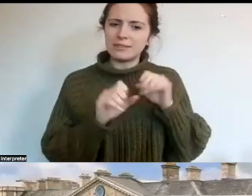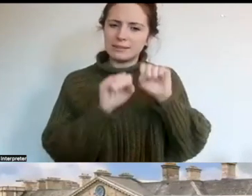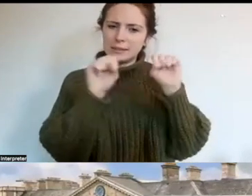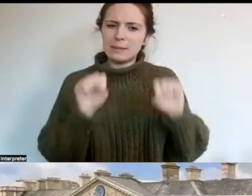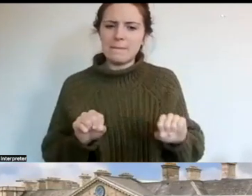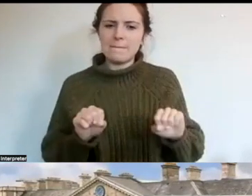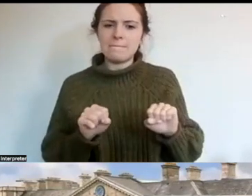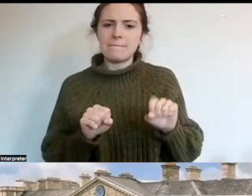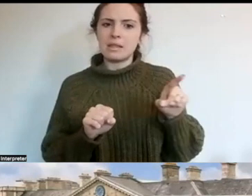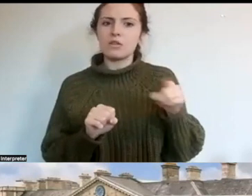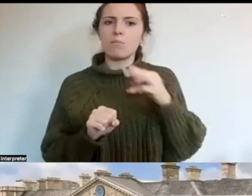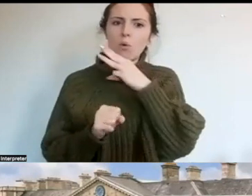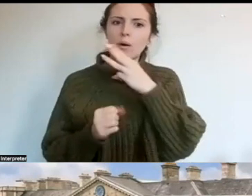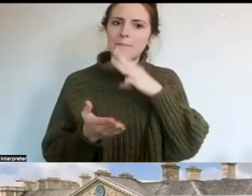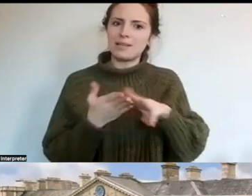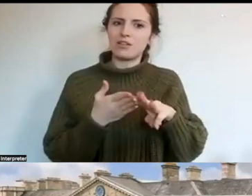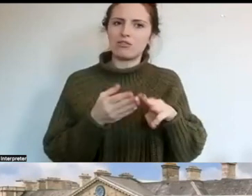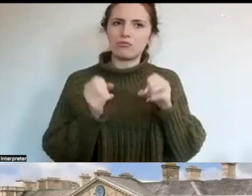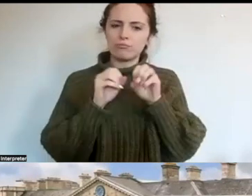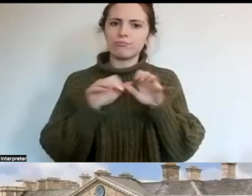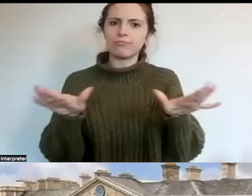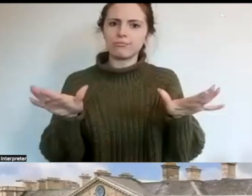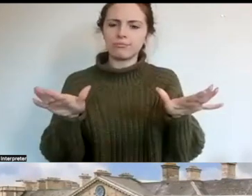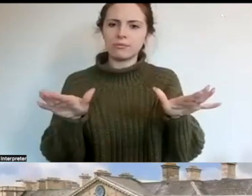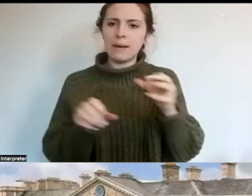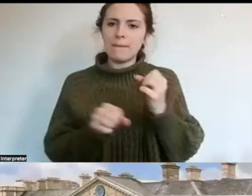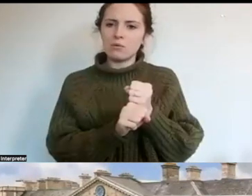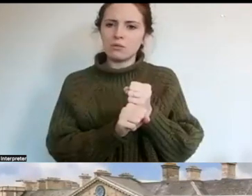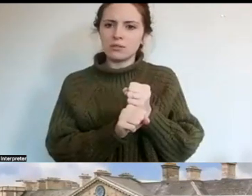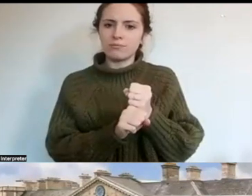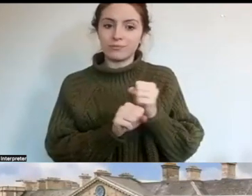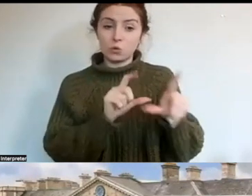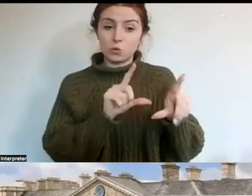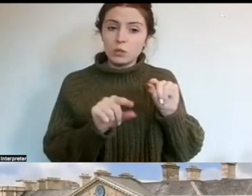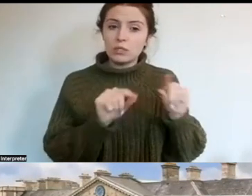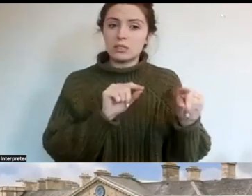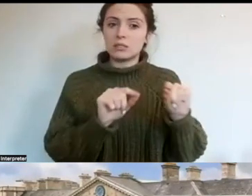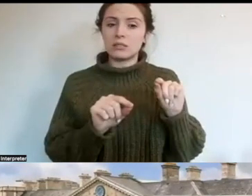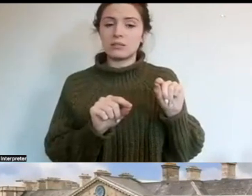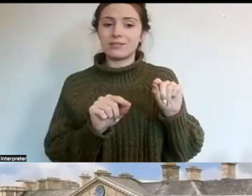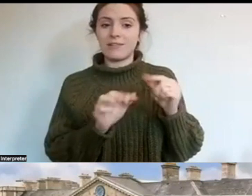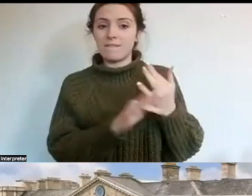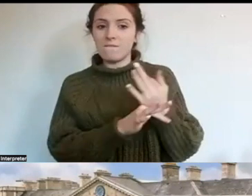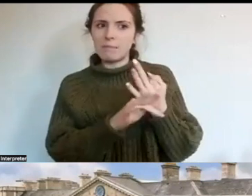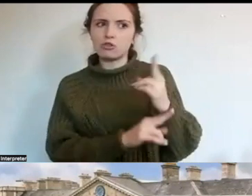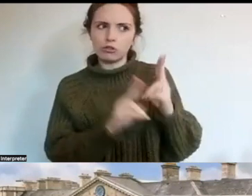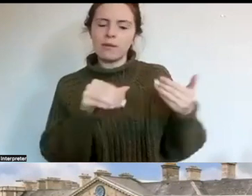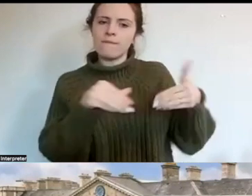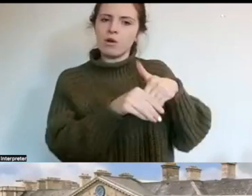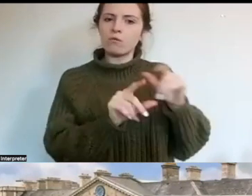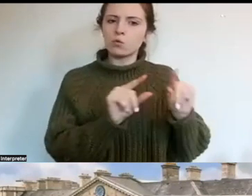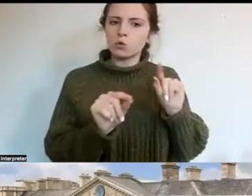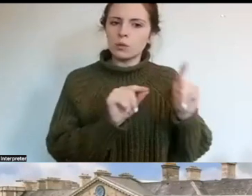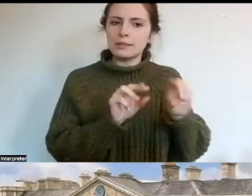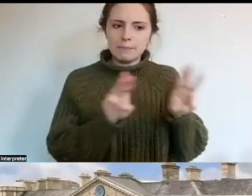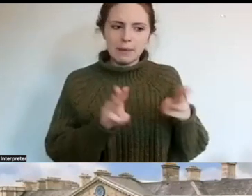an important message that you gave to all of us about the choices that families get to make, that people with